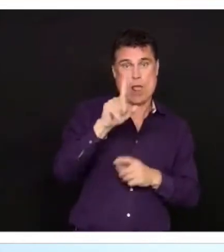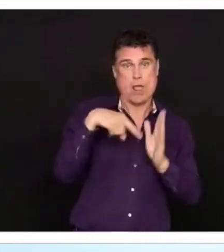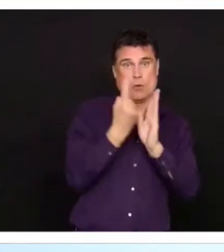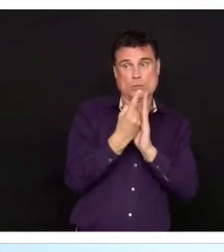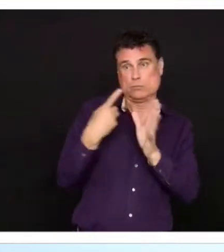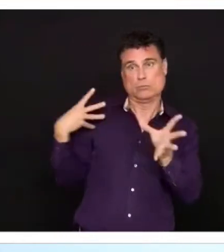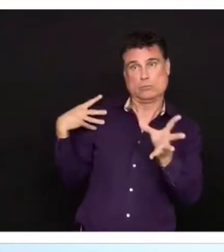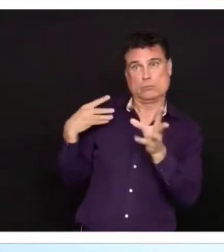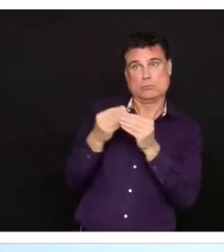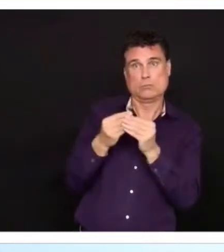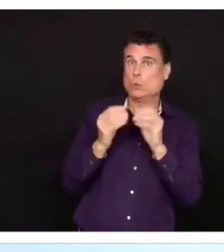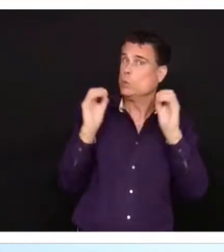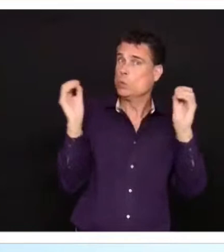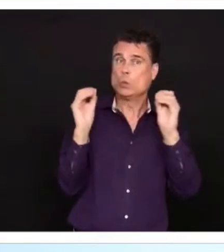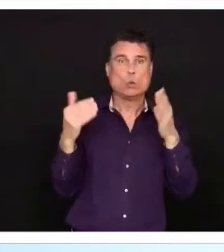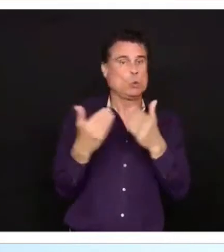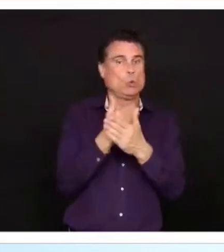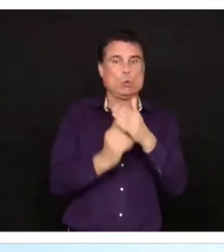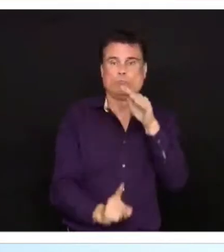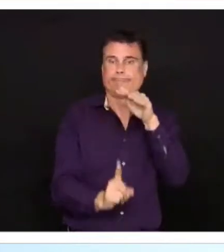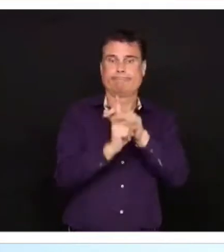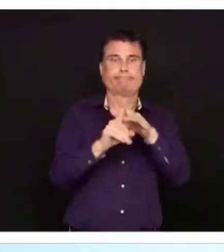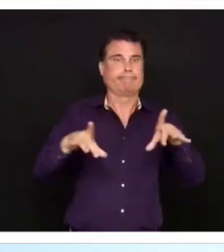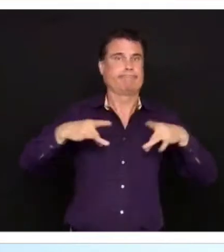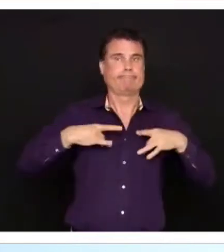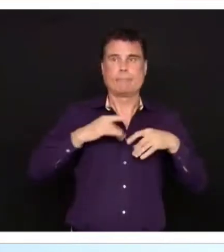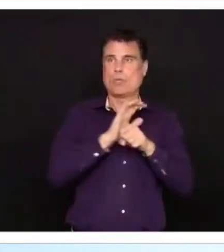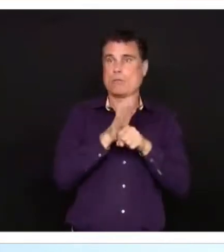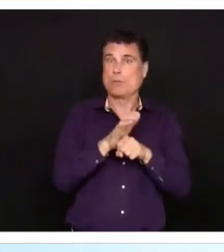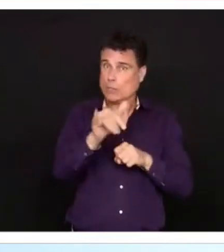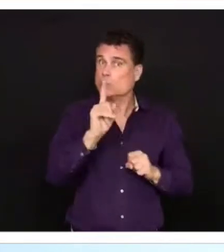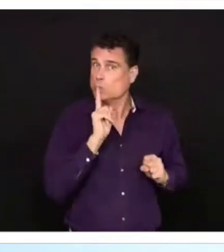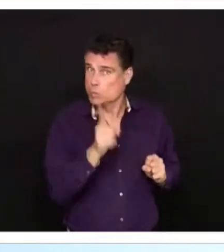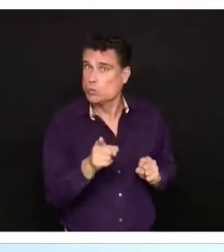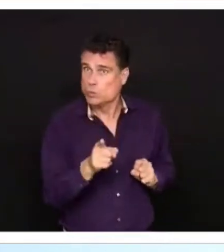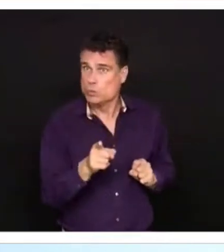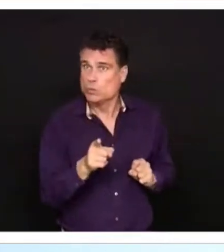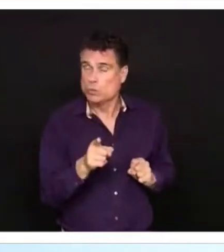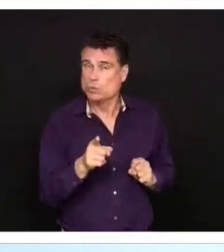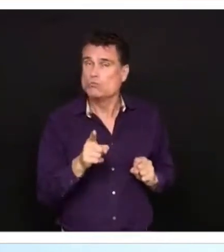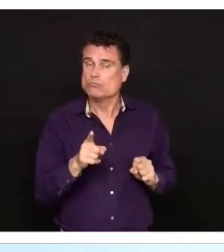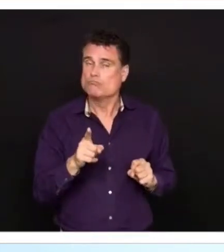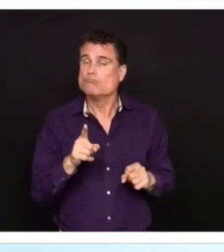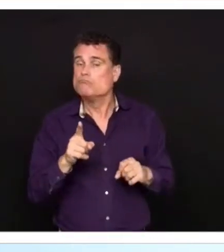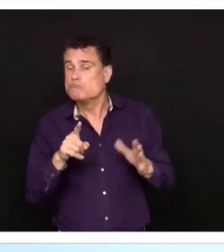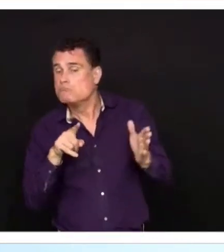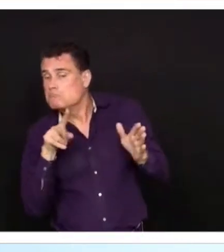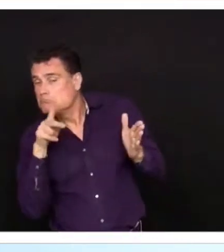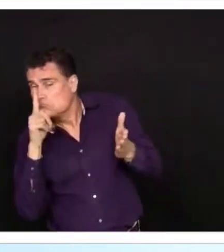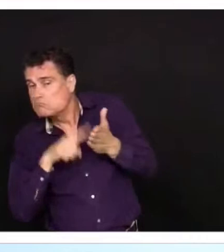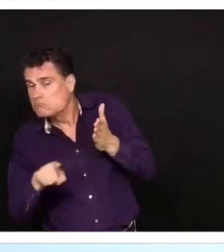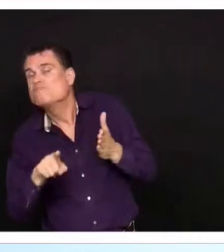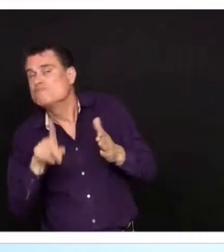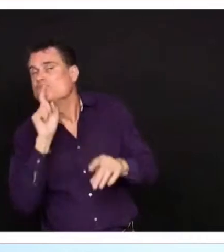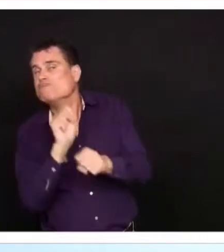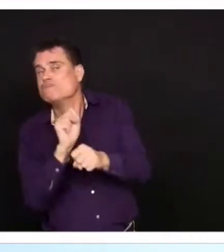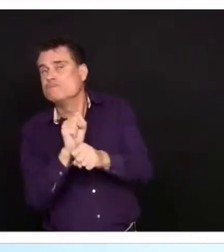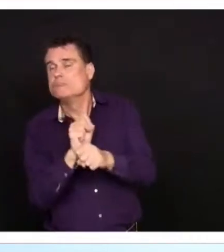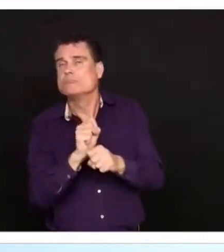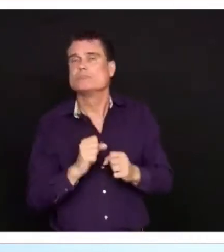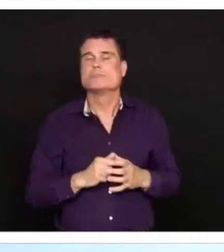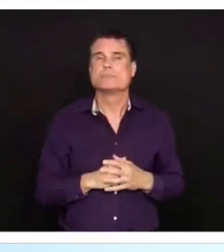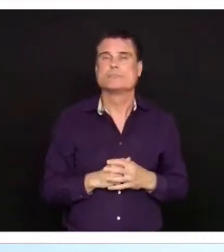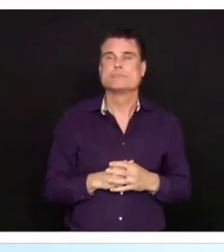of the fact that we are seeing less illness in our community right now. The thing around recovered cases has